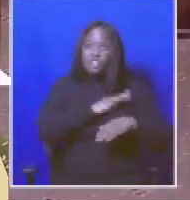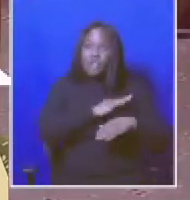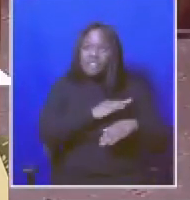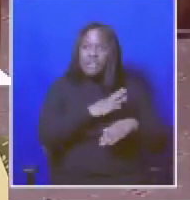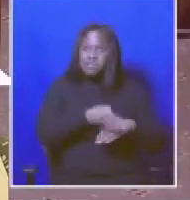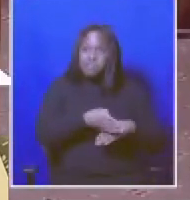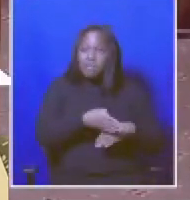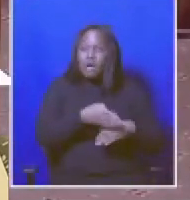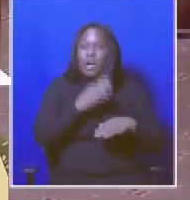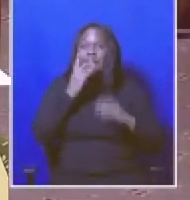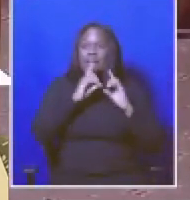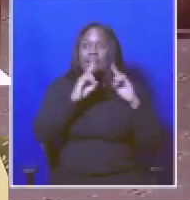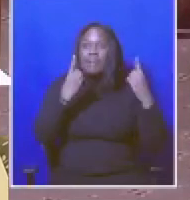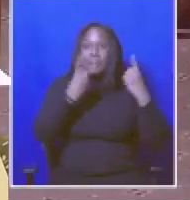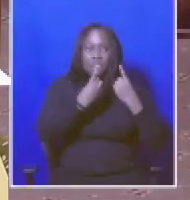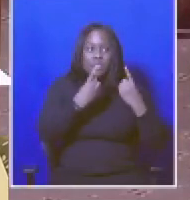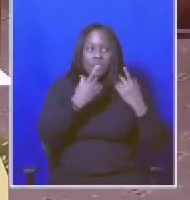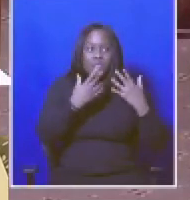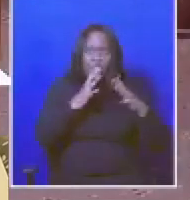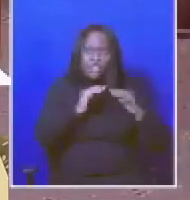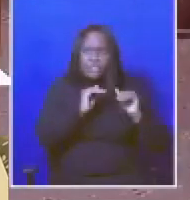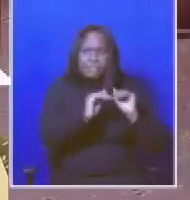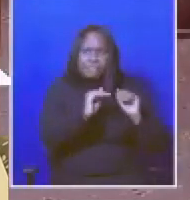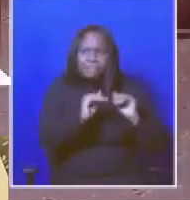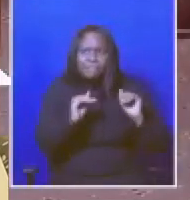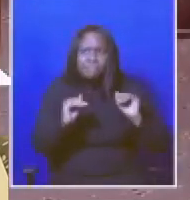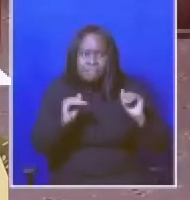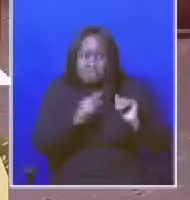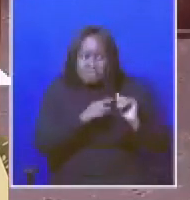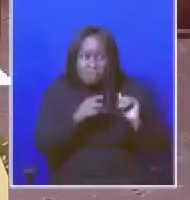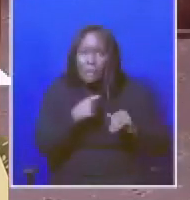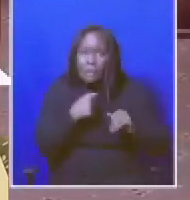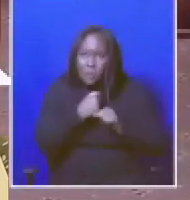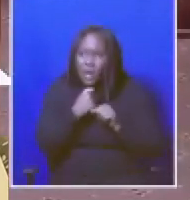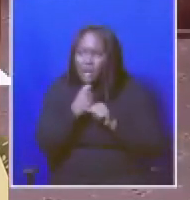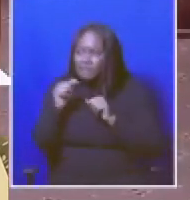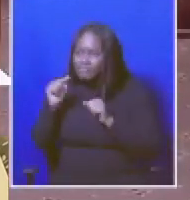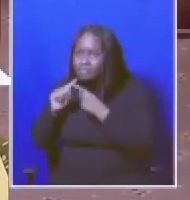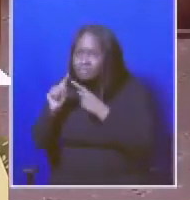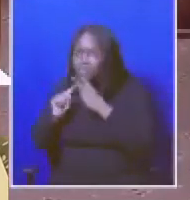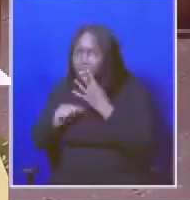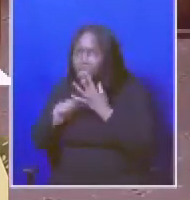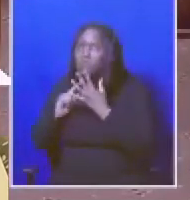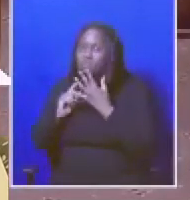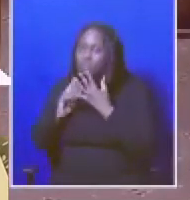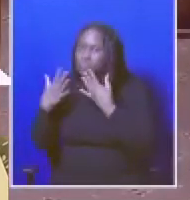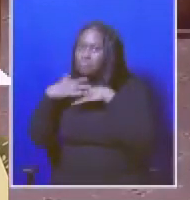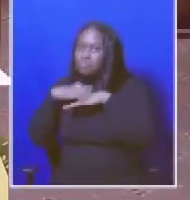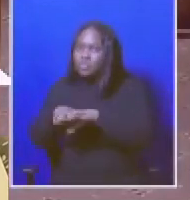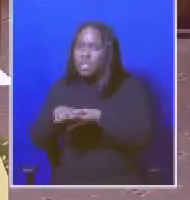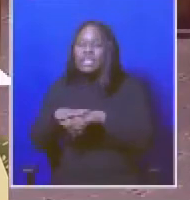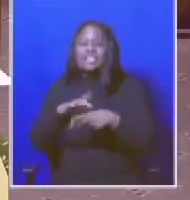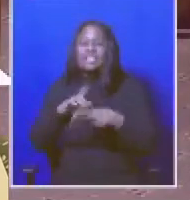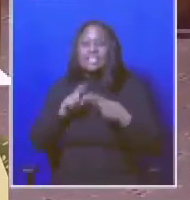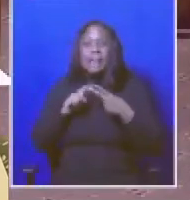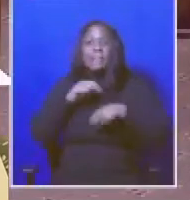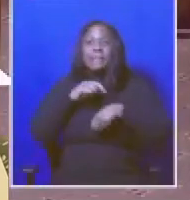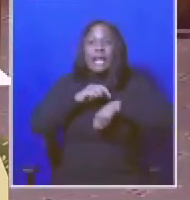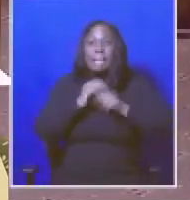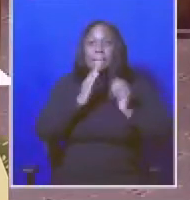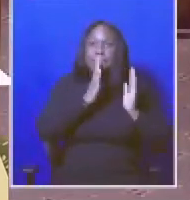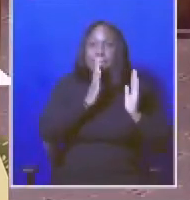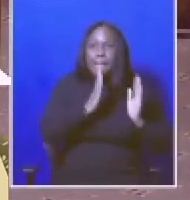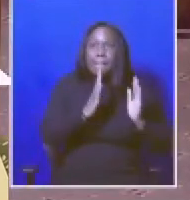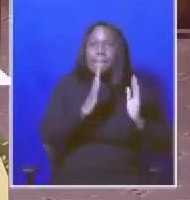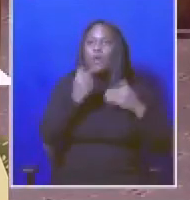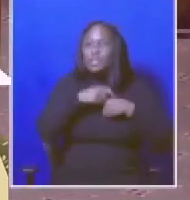and facilities in which and which timeframes have you put in place in these regards? And also, Deputy President,